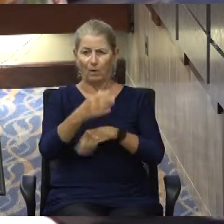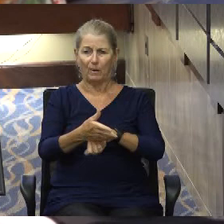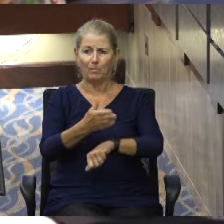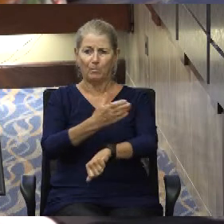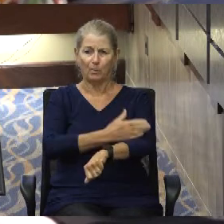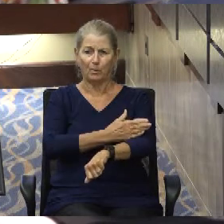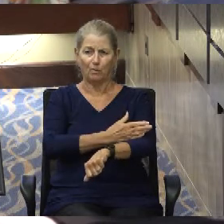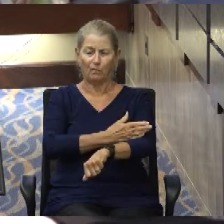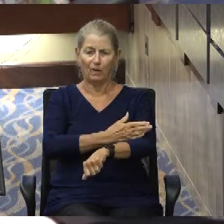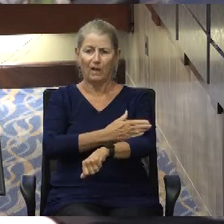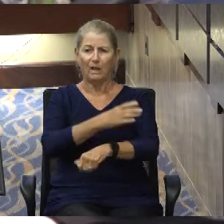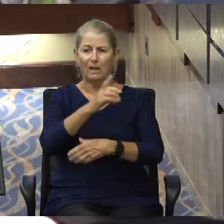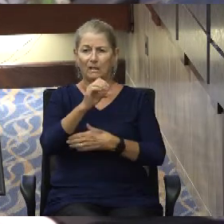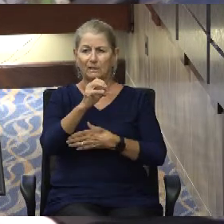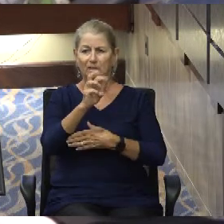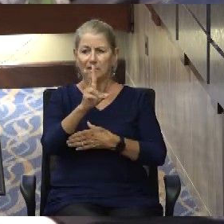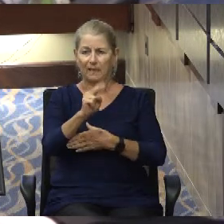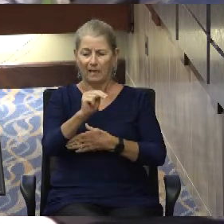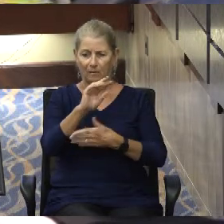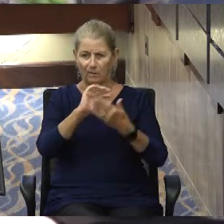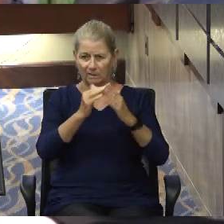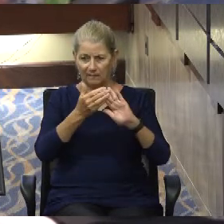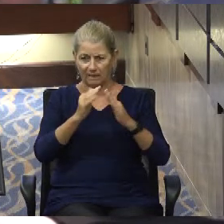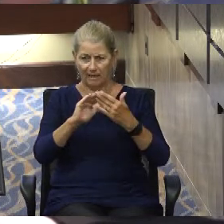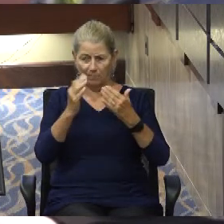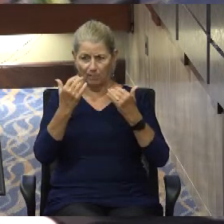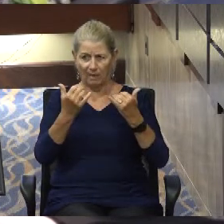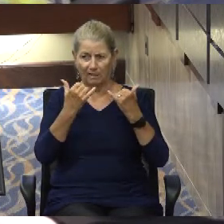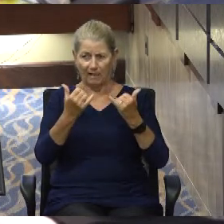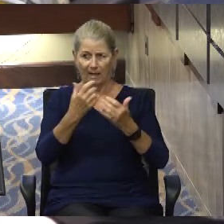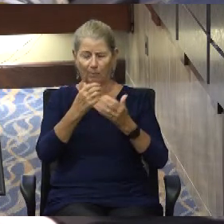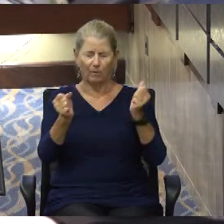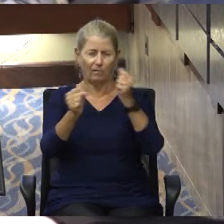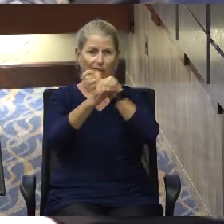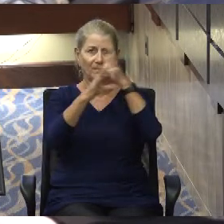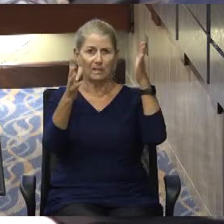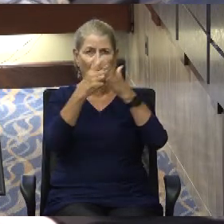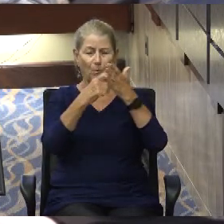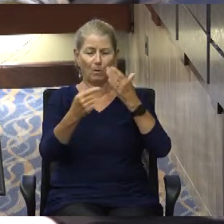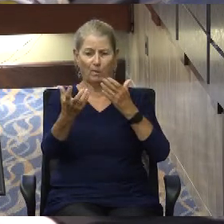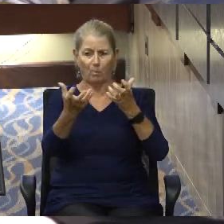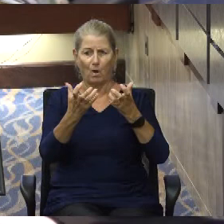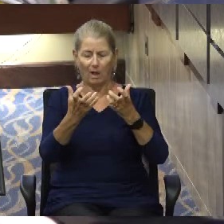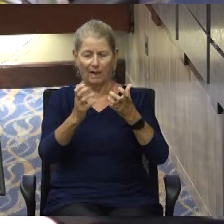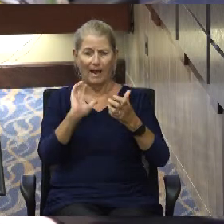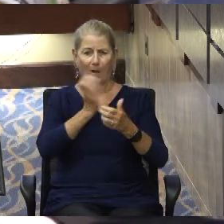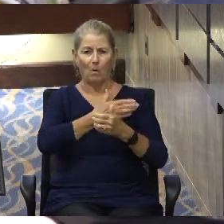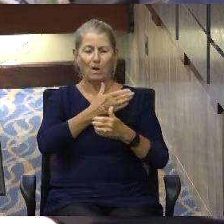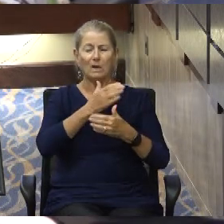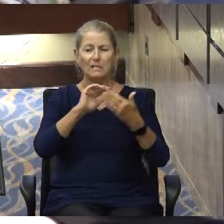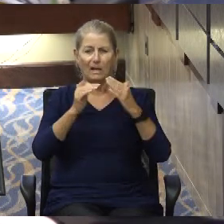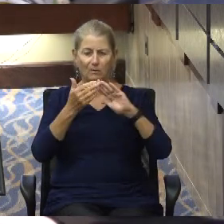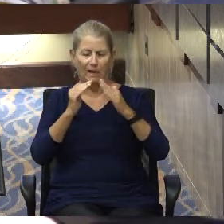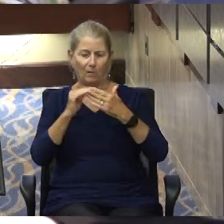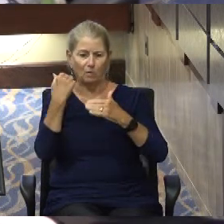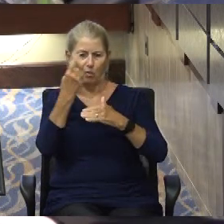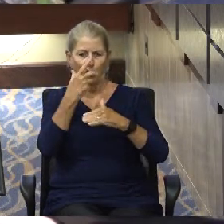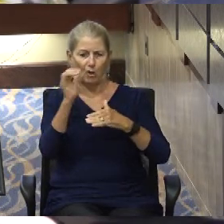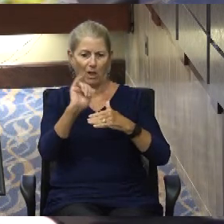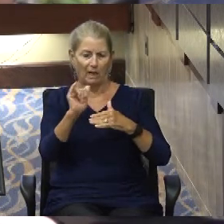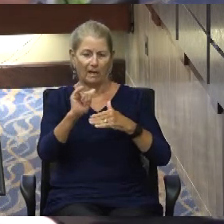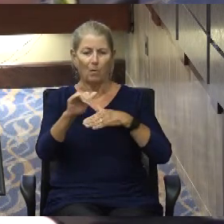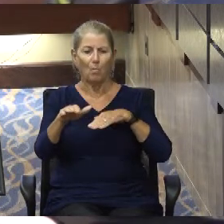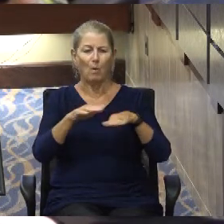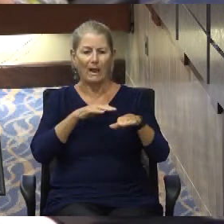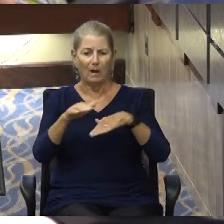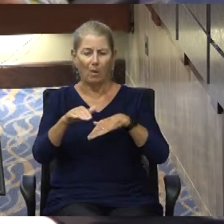downtown project that we're doing right now, where we're visioning what do we want our downtown to look like and what type of amenities do we have. So Waco Walks